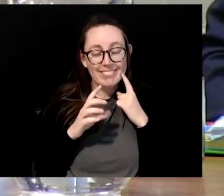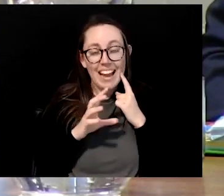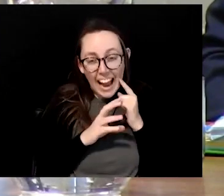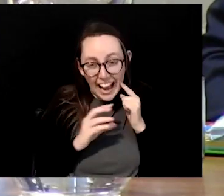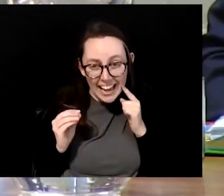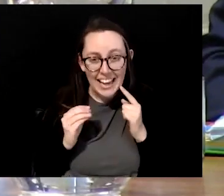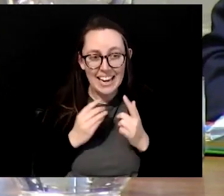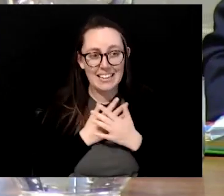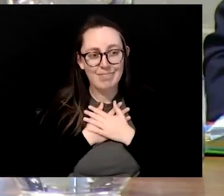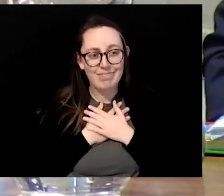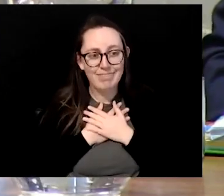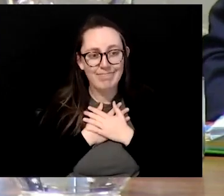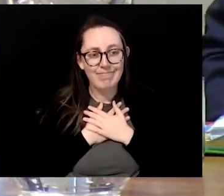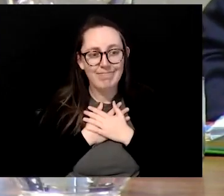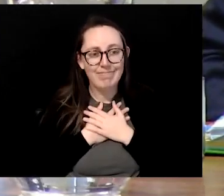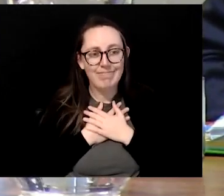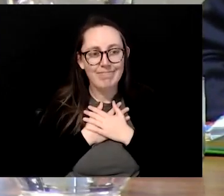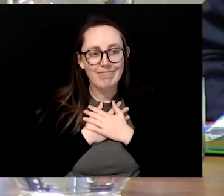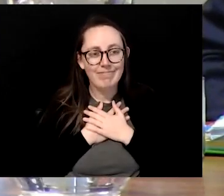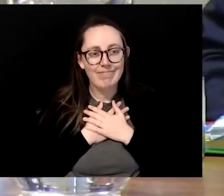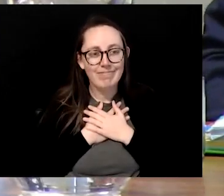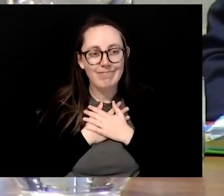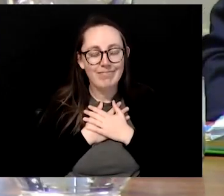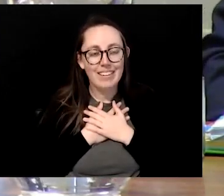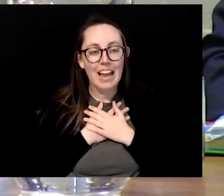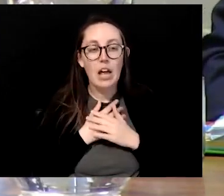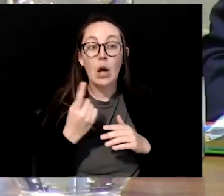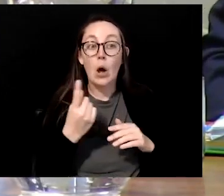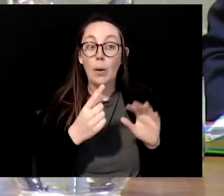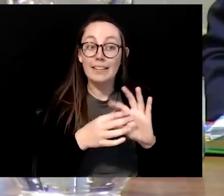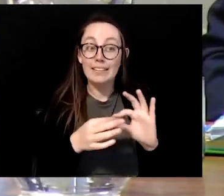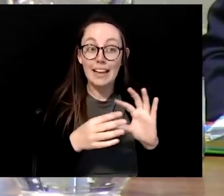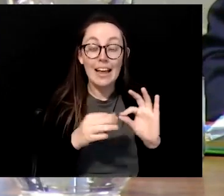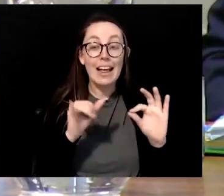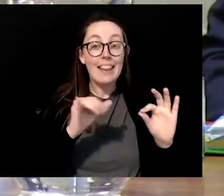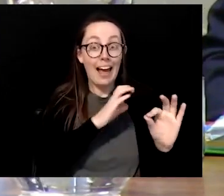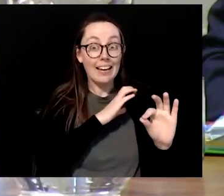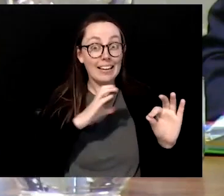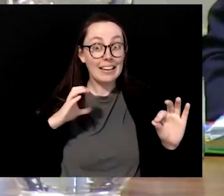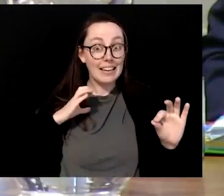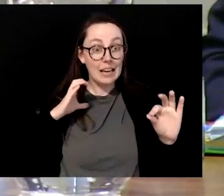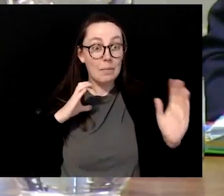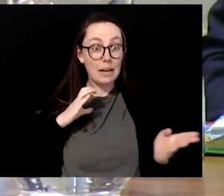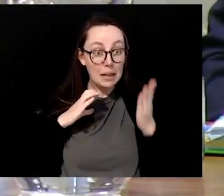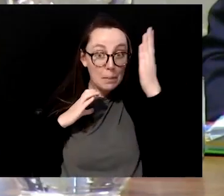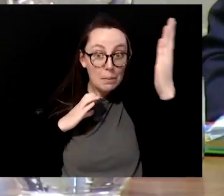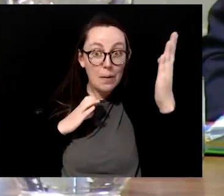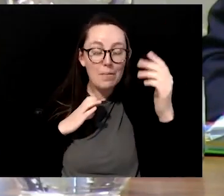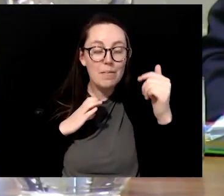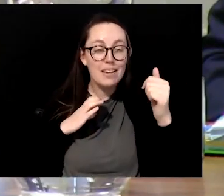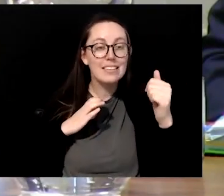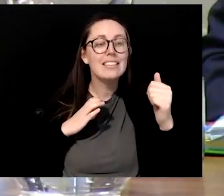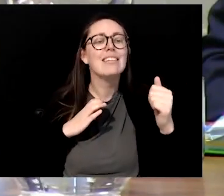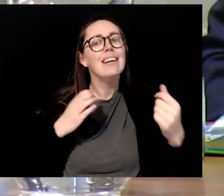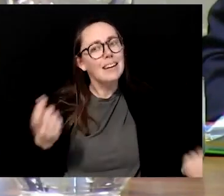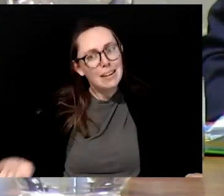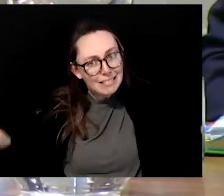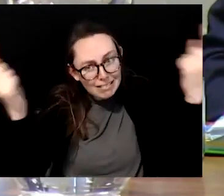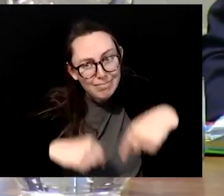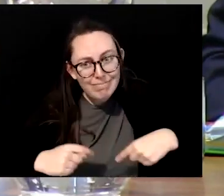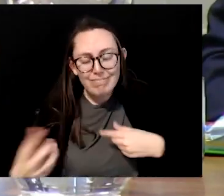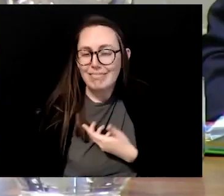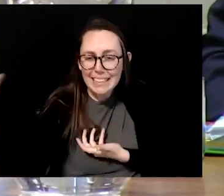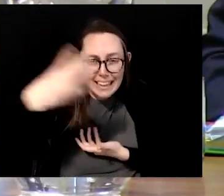I always say when those committee appointments come up get involved town get involved stay involved it's so important